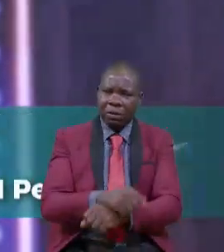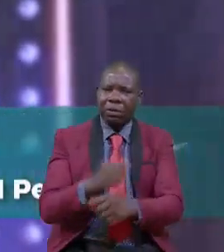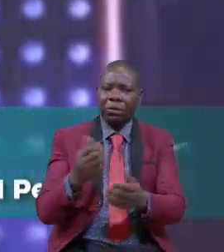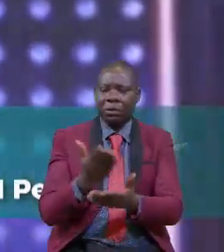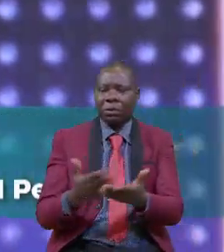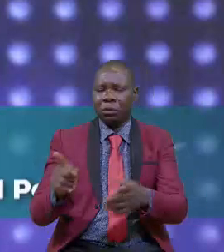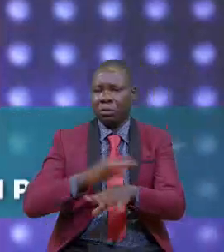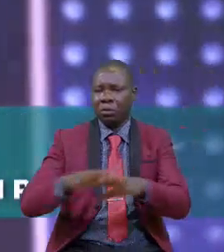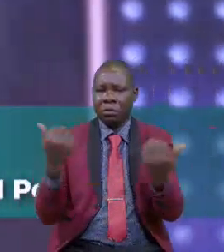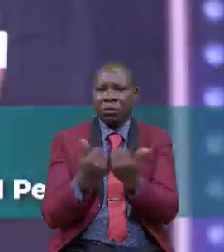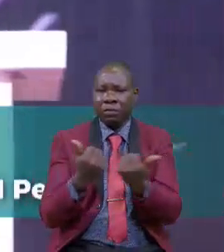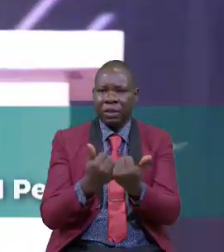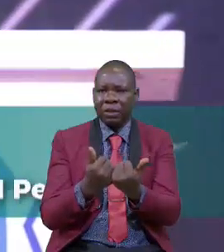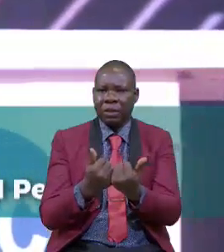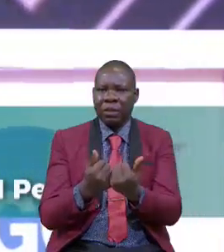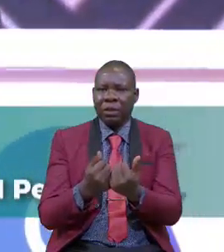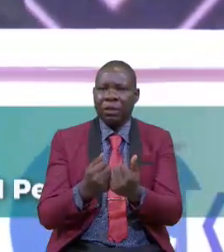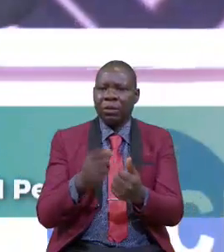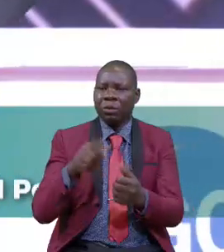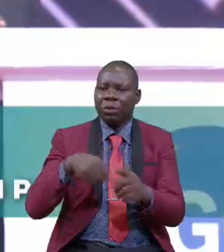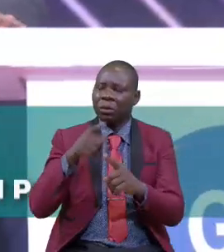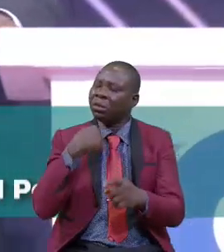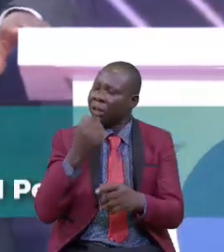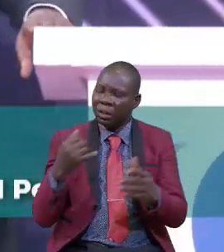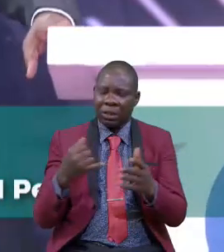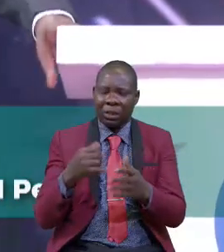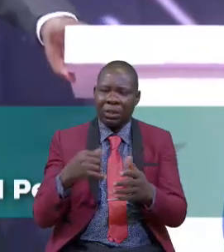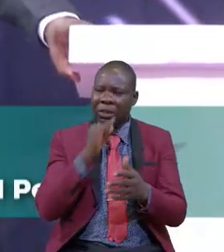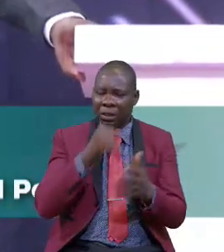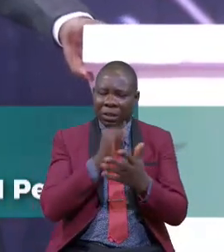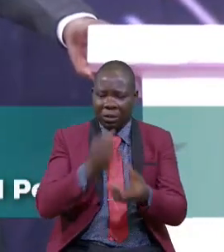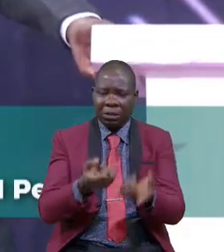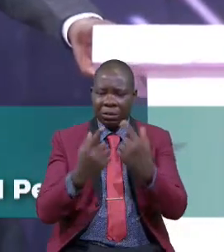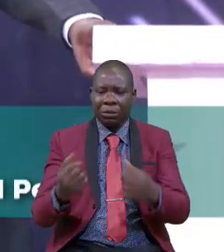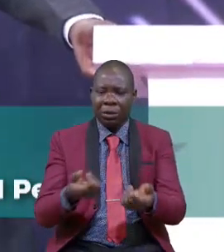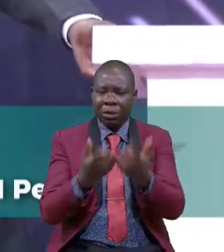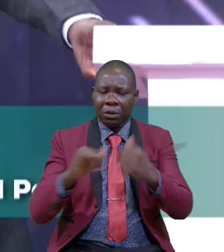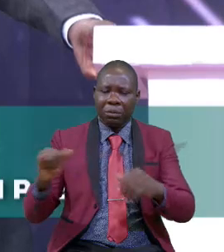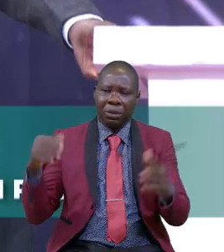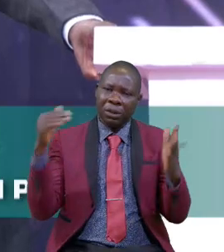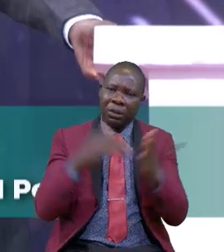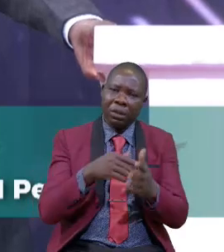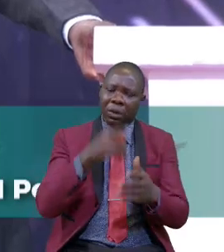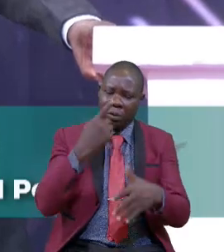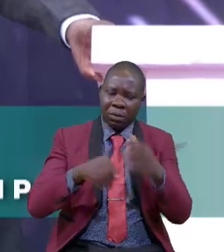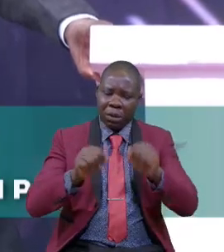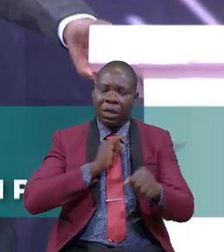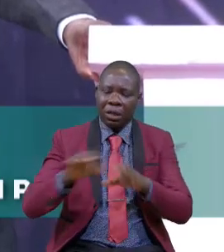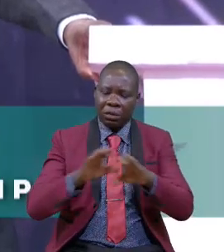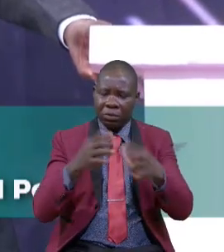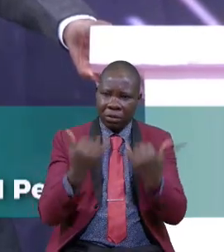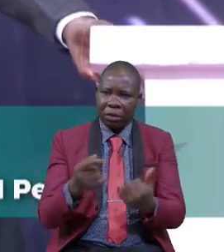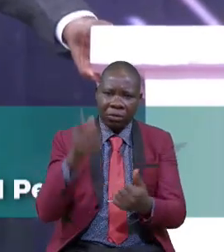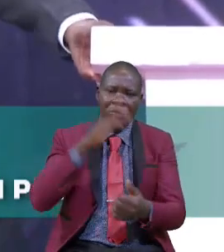think it's coming again, and what can I do now? You will not resist. When you think it's